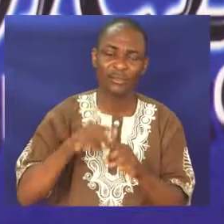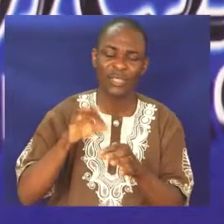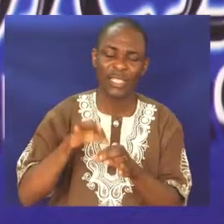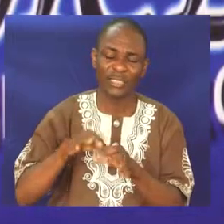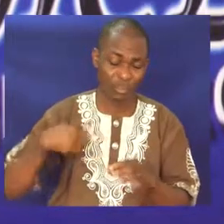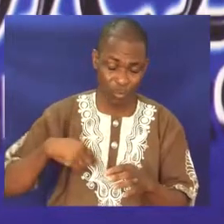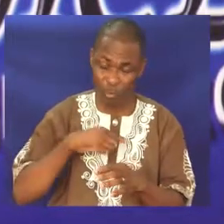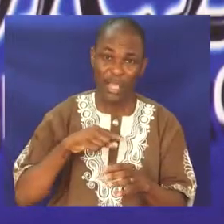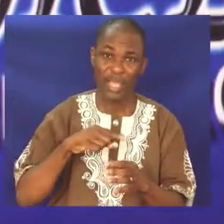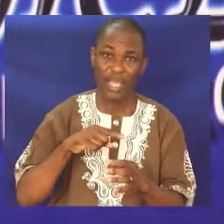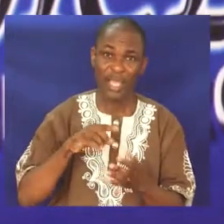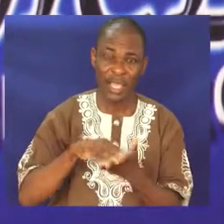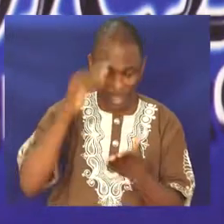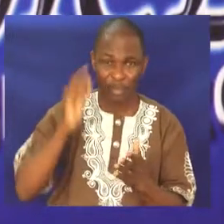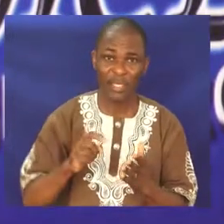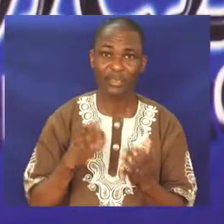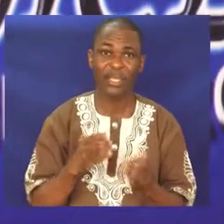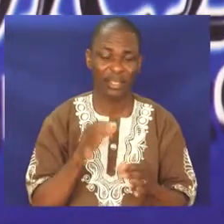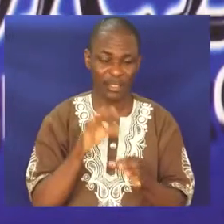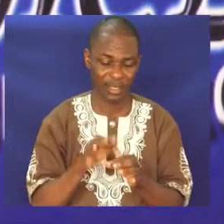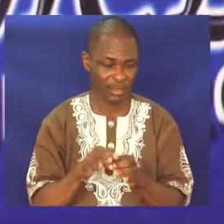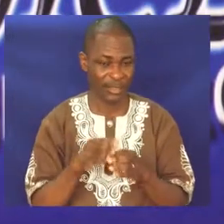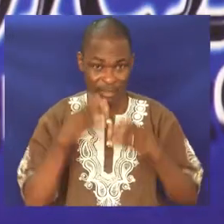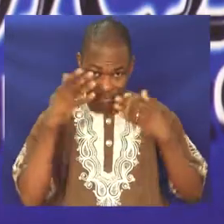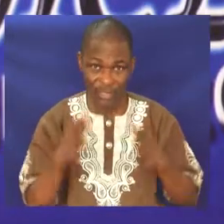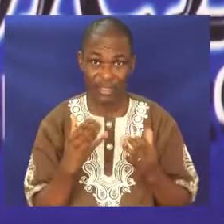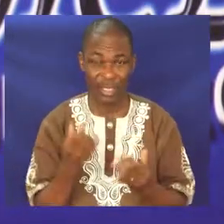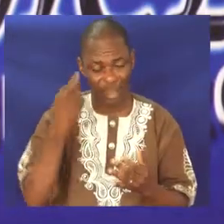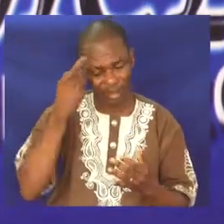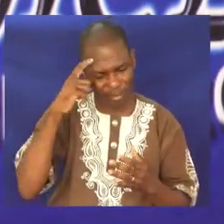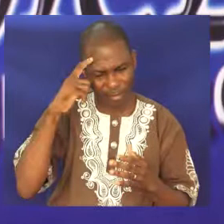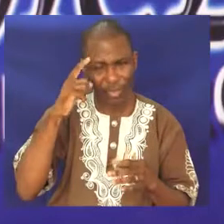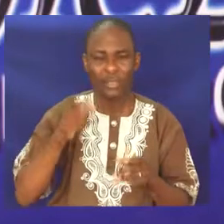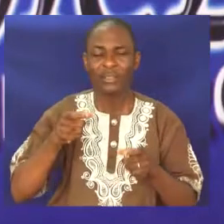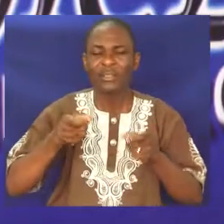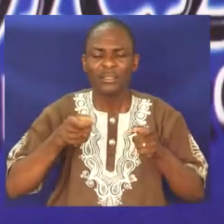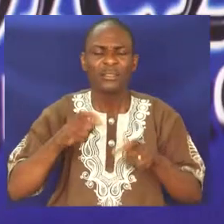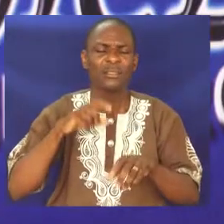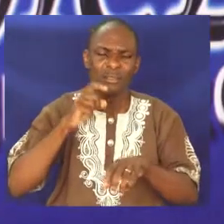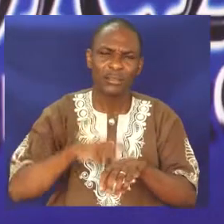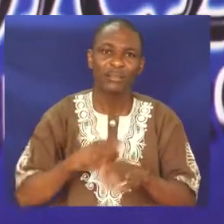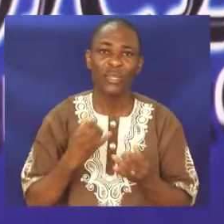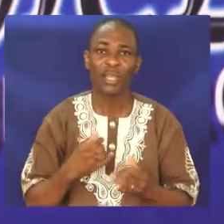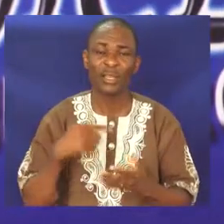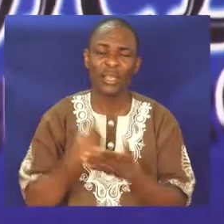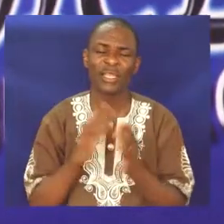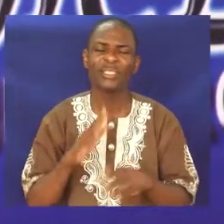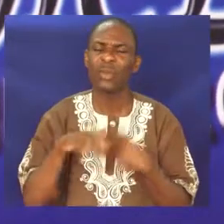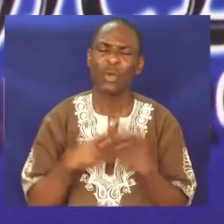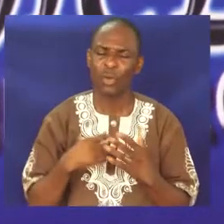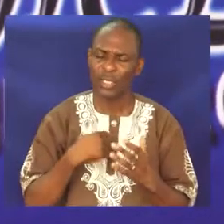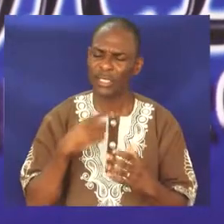sei ababato ye chi de sei adu governance eso. And no, and I may change of my gun again, I just said. Now, no, Kufwa,